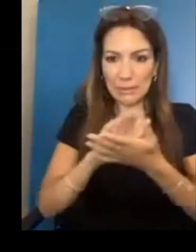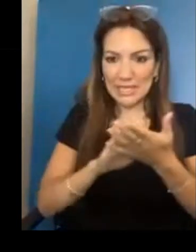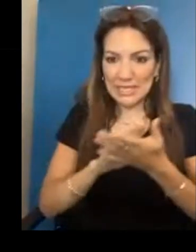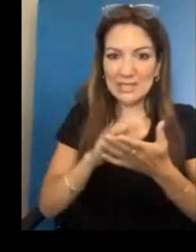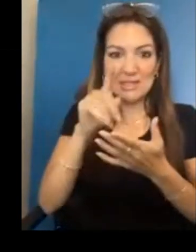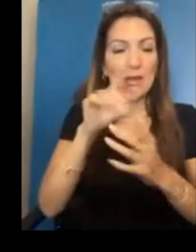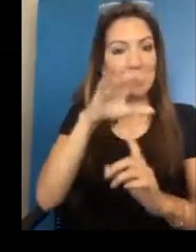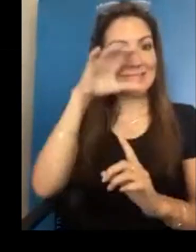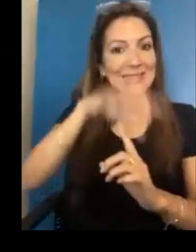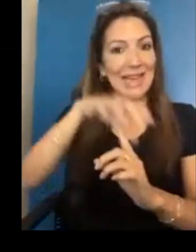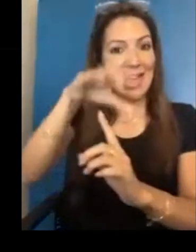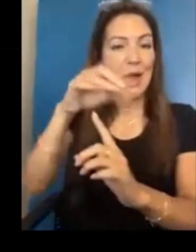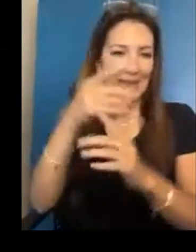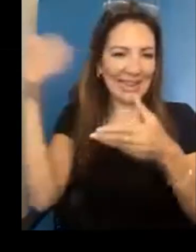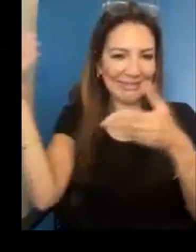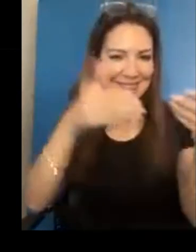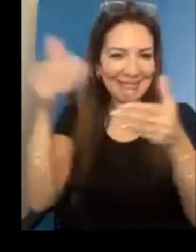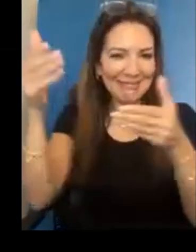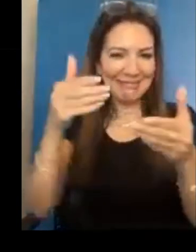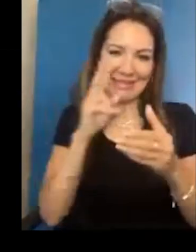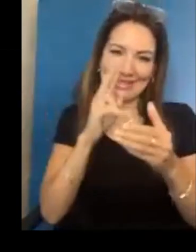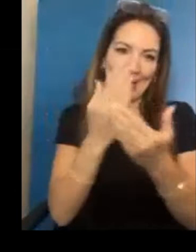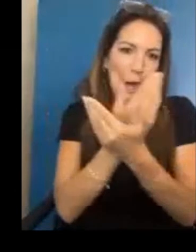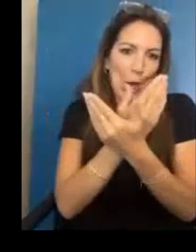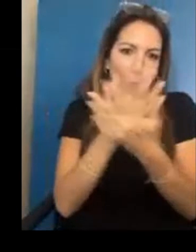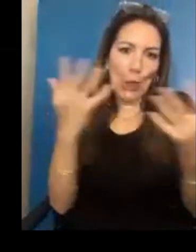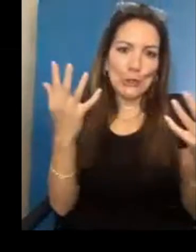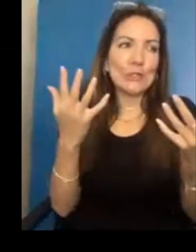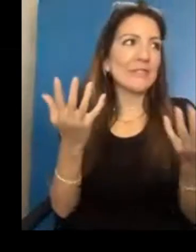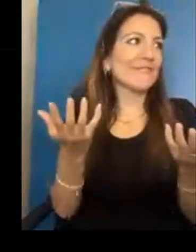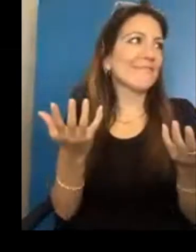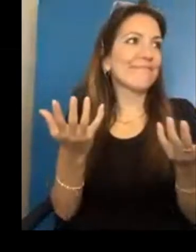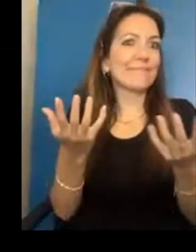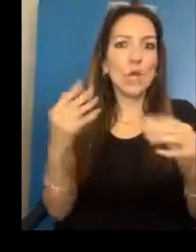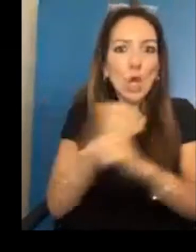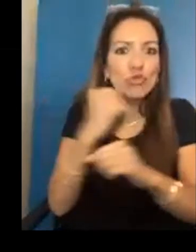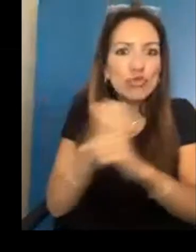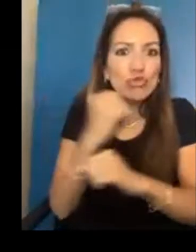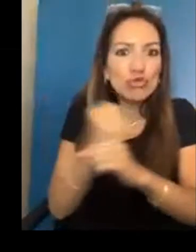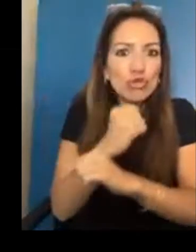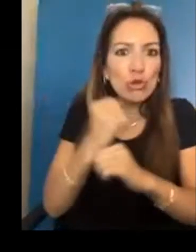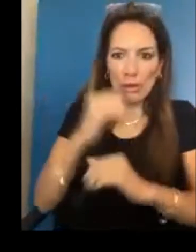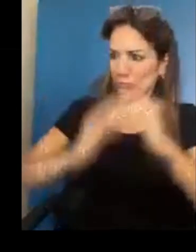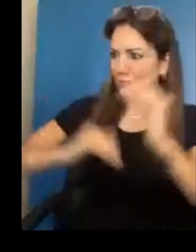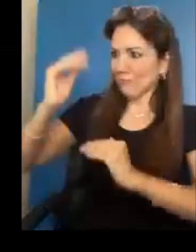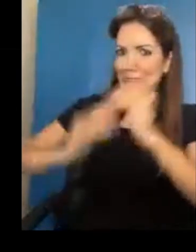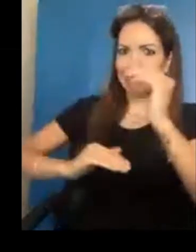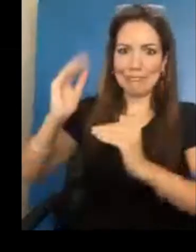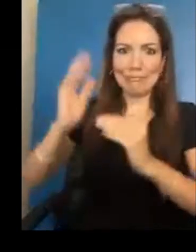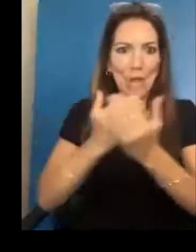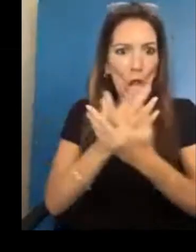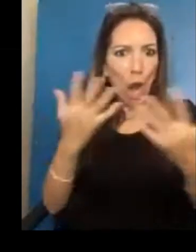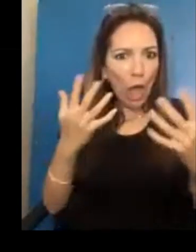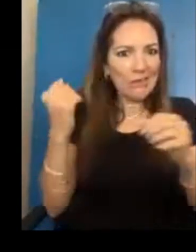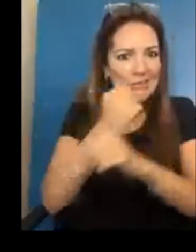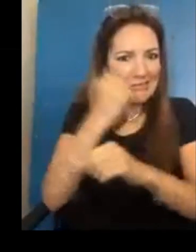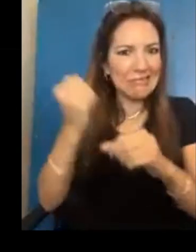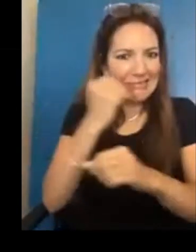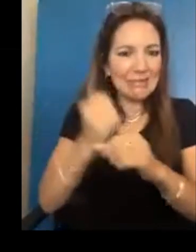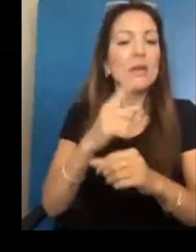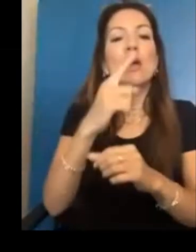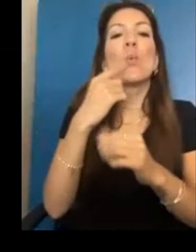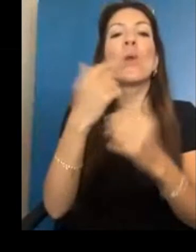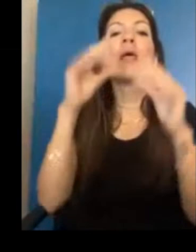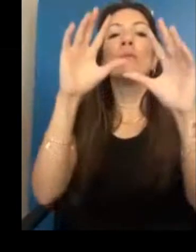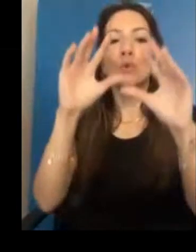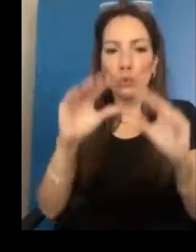years has seen a lot of hoarding, a lot of construction going on. This starts to come to an end in the autumn of this year